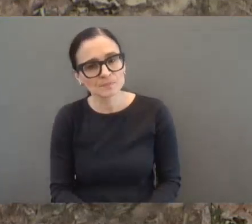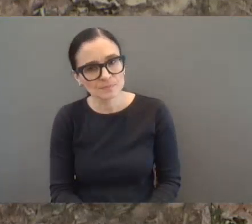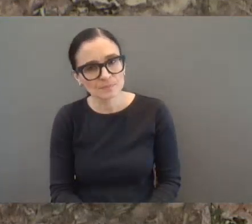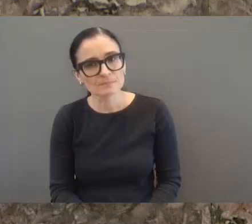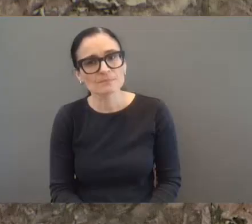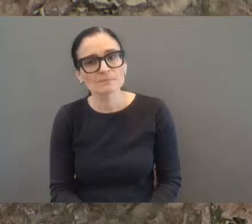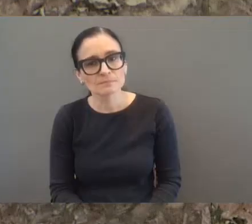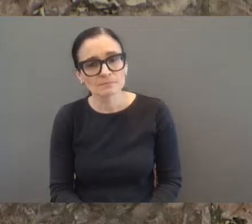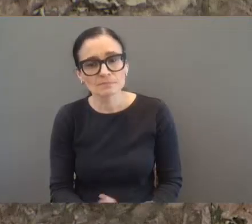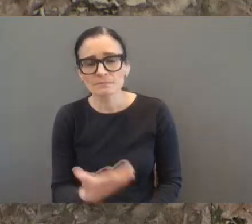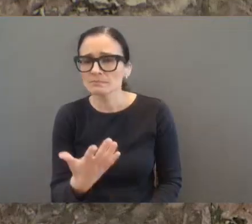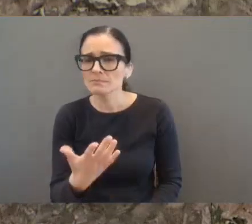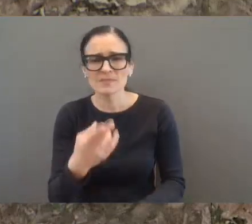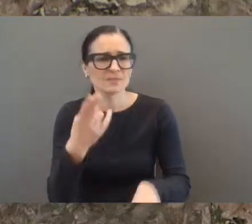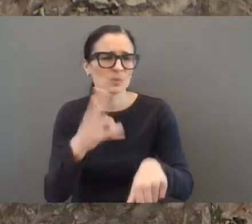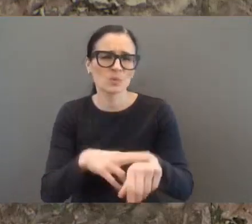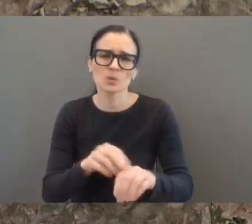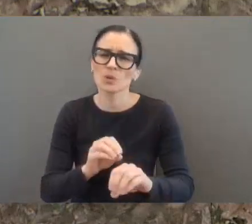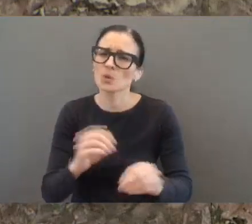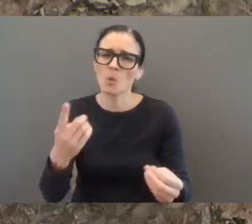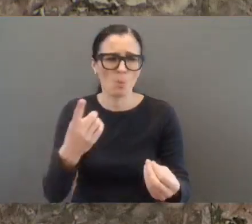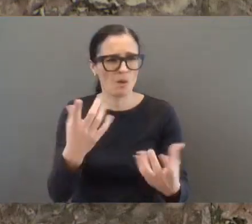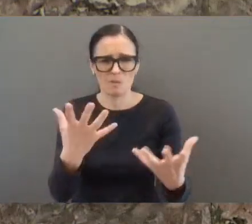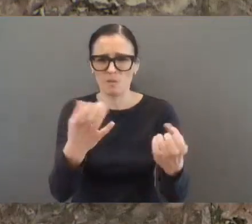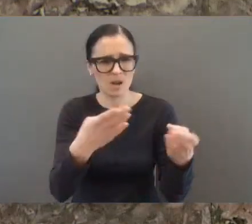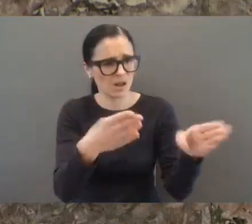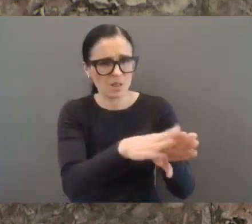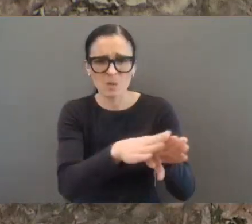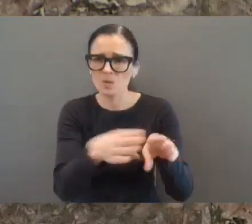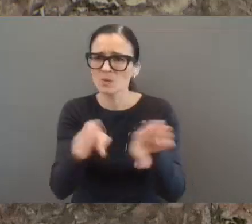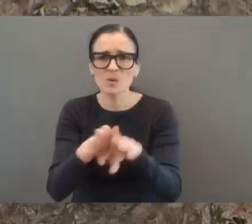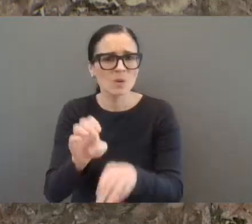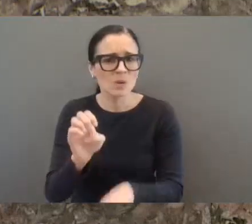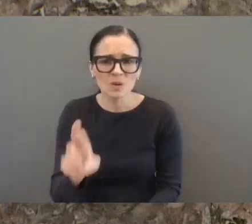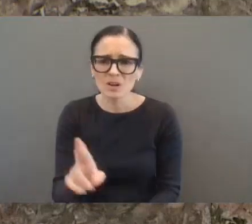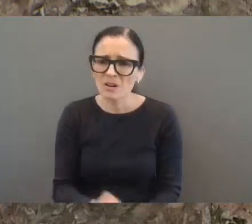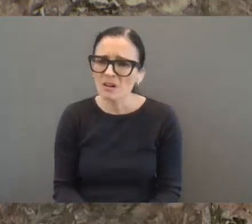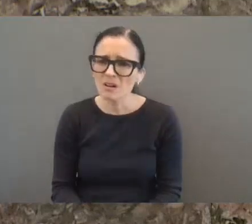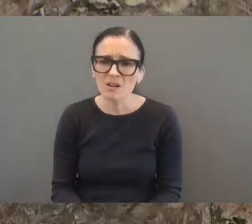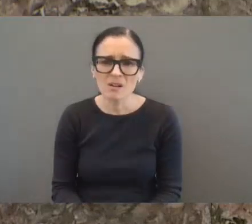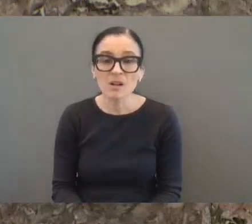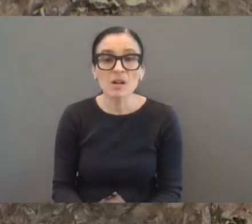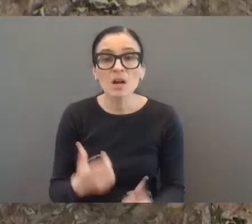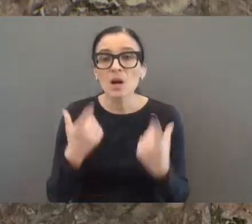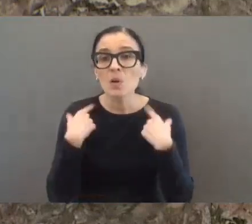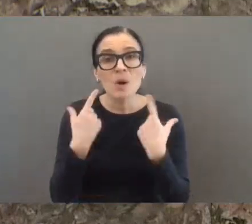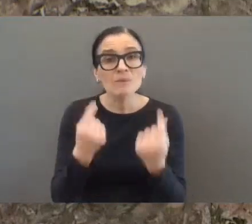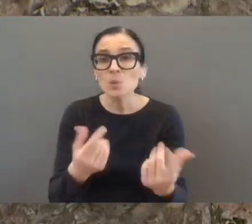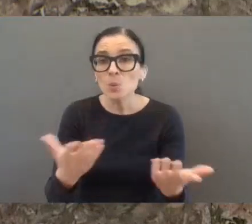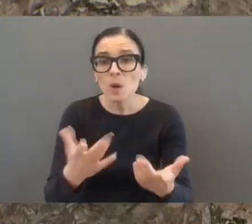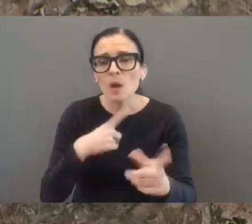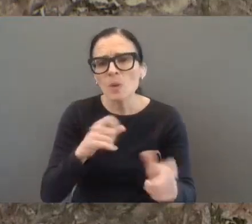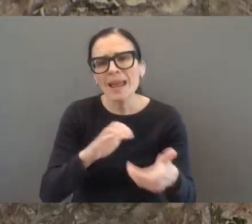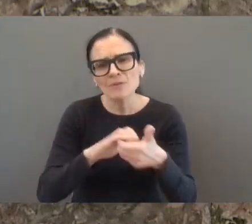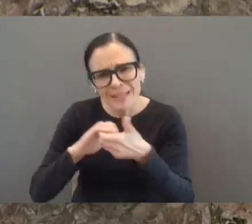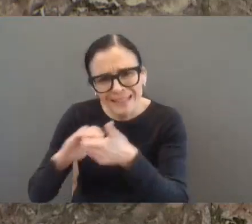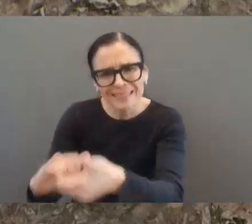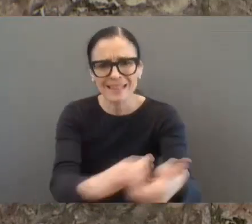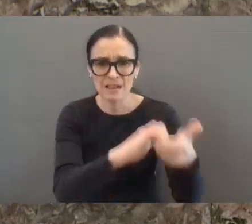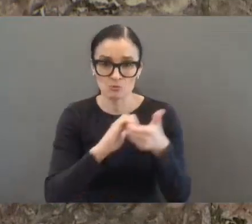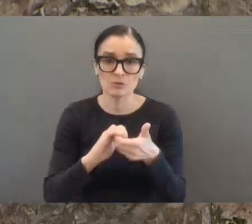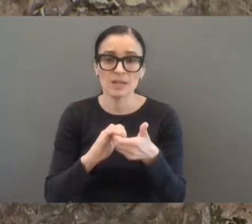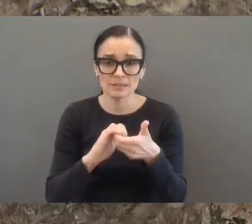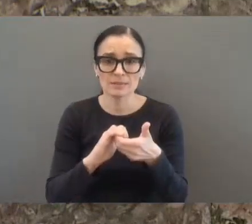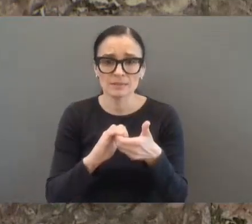these efforts, to do these efforts collaboratively, collectively, to continue working with healthcare workers, with the Doctors of BC, with the College